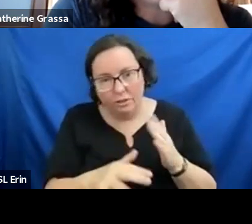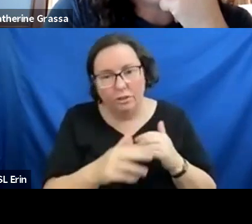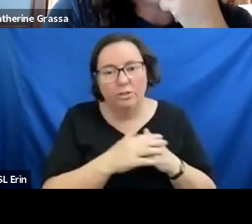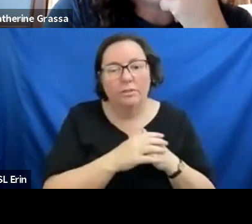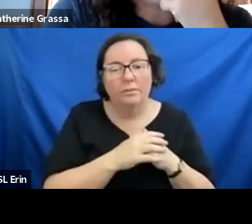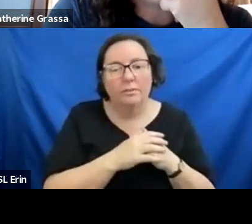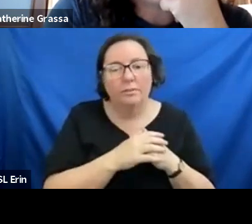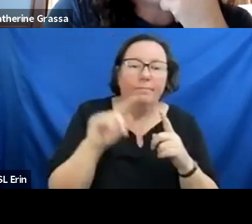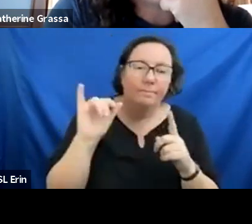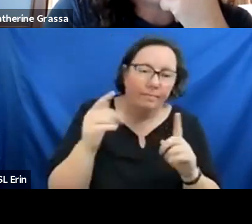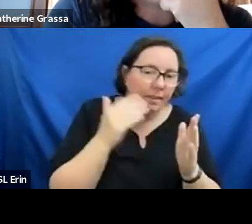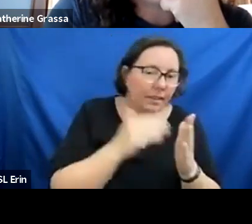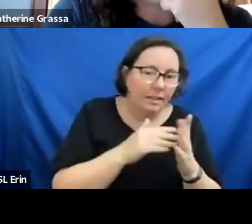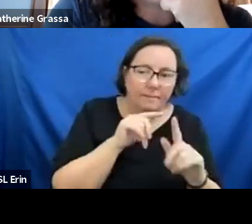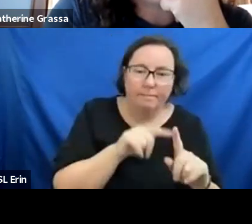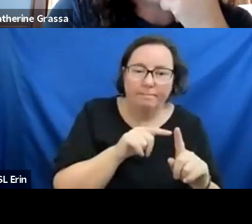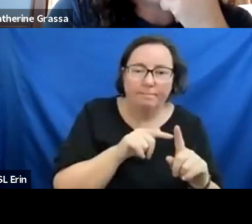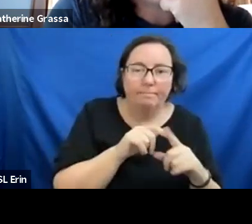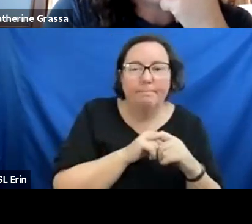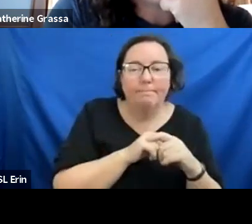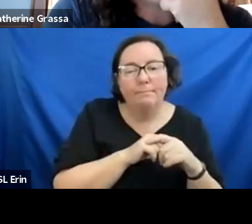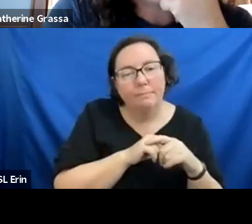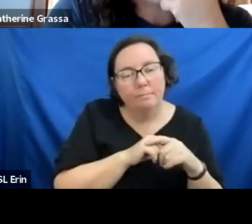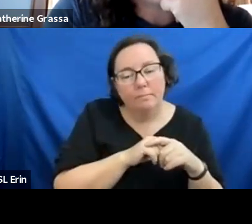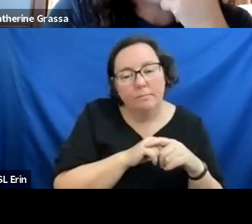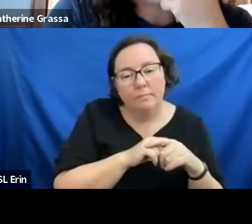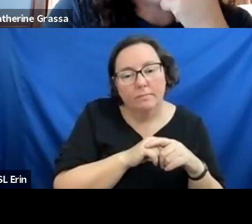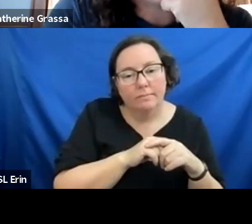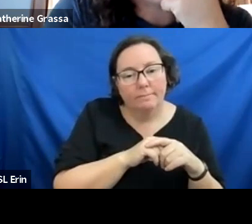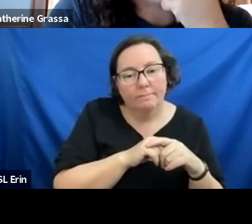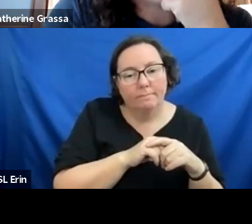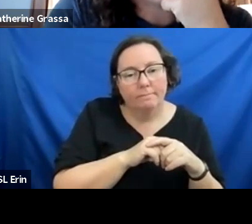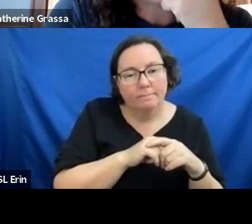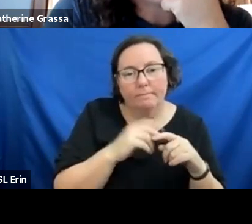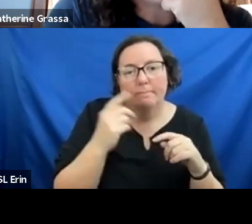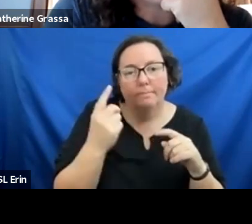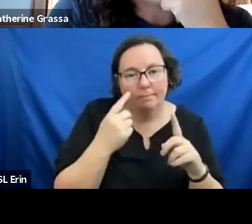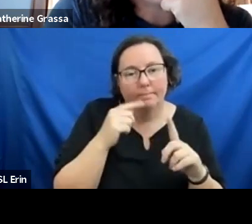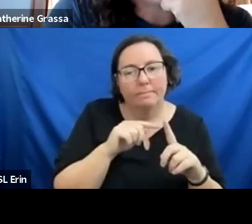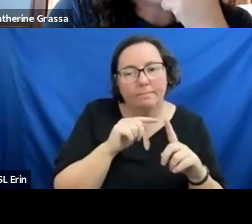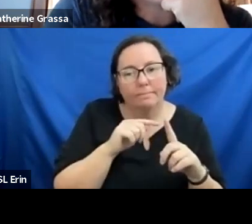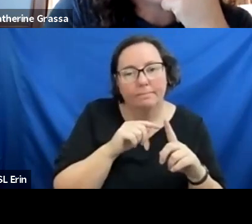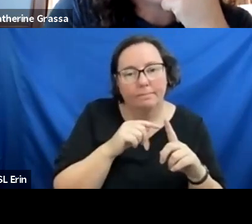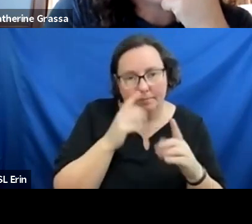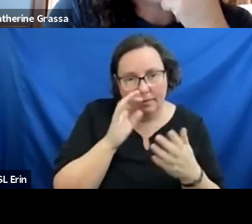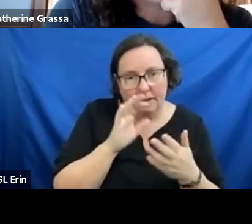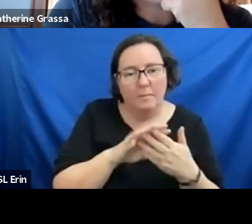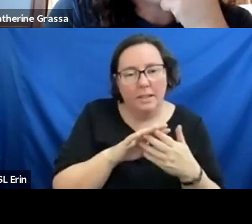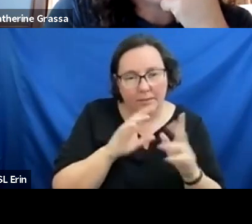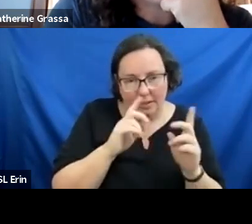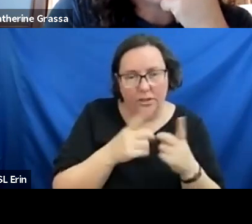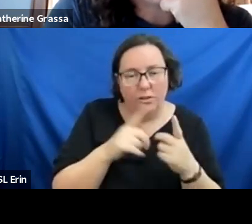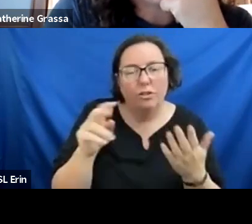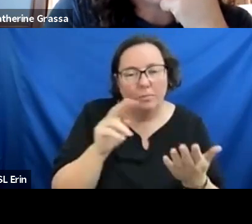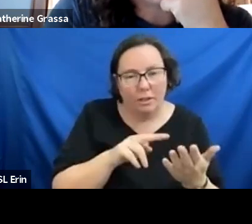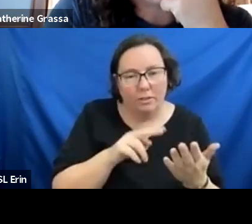But that, again, you know, is something that I believe the district should be